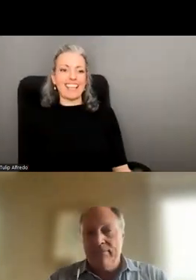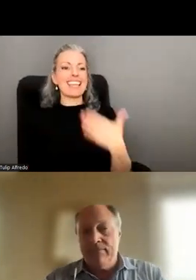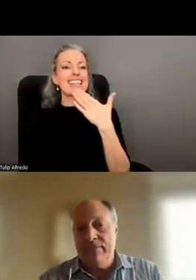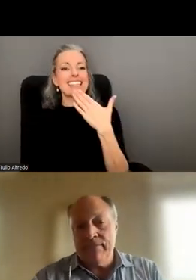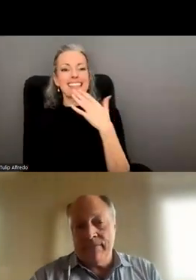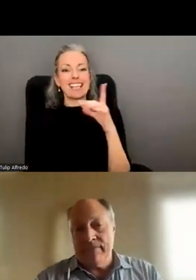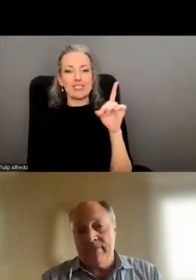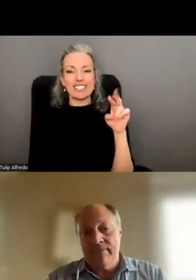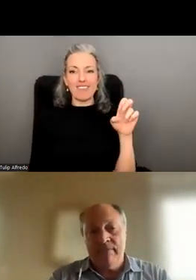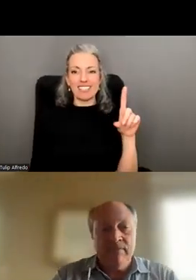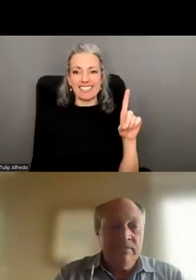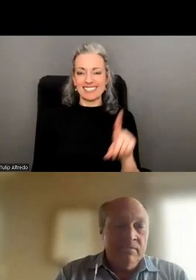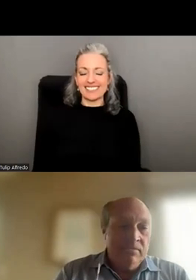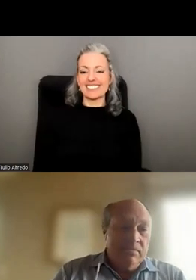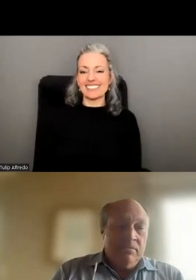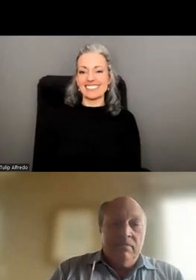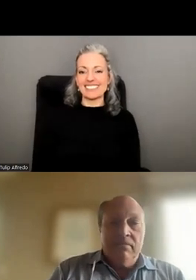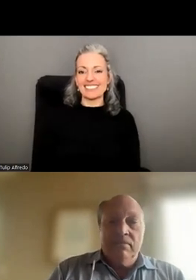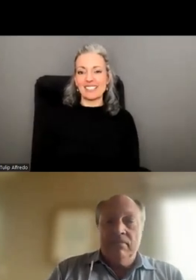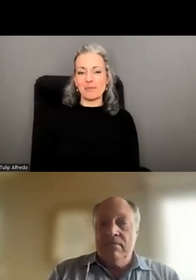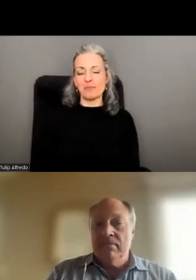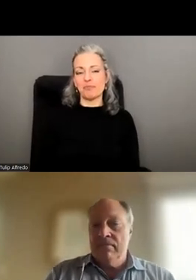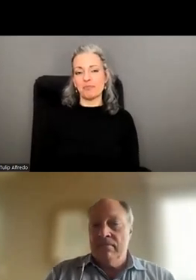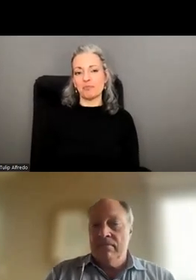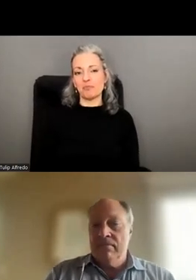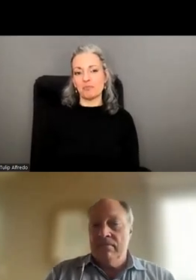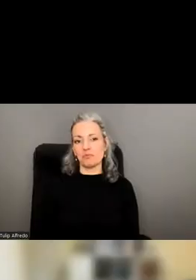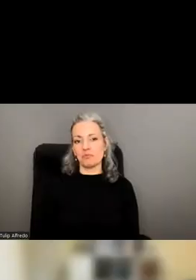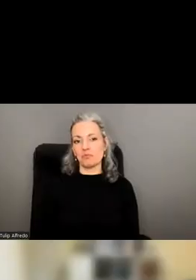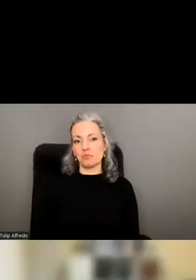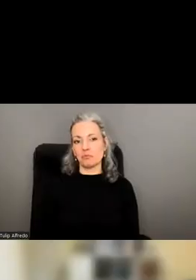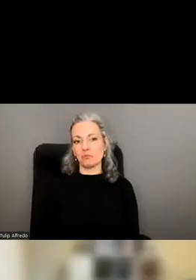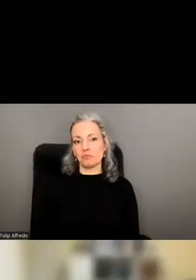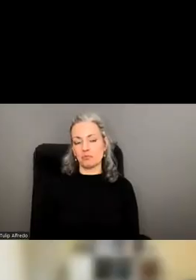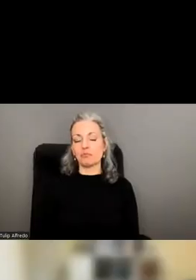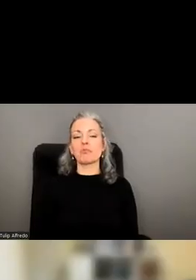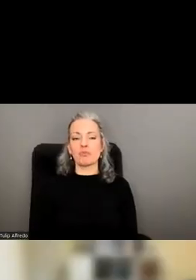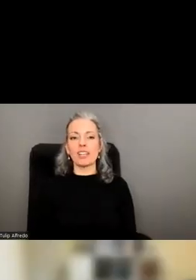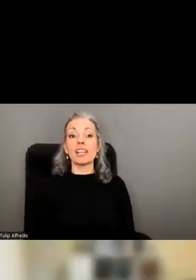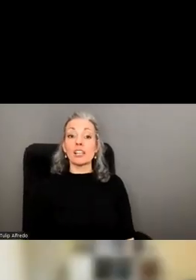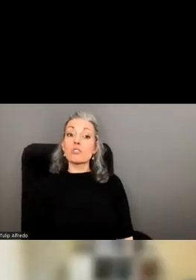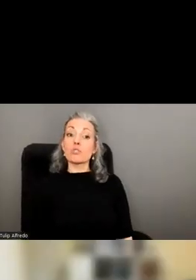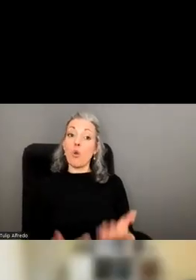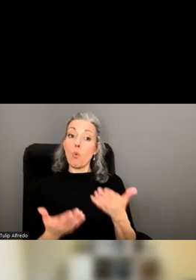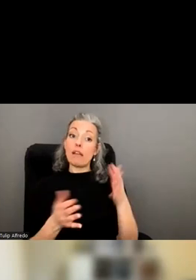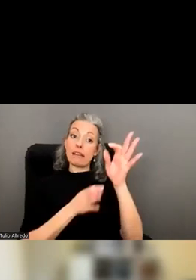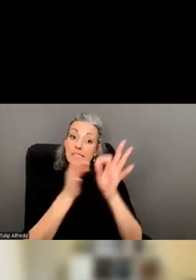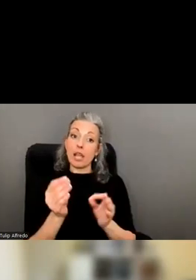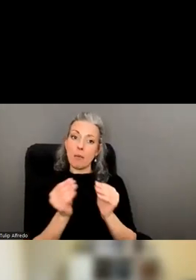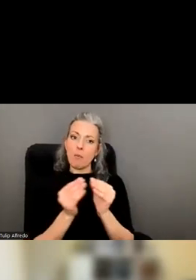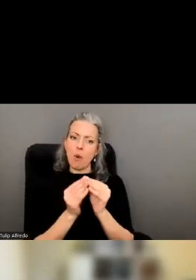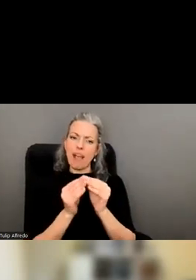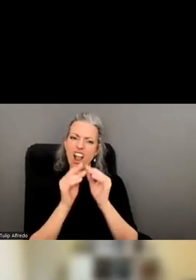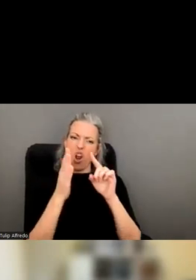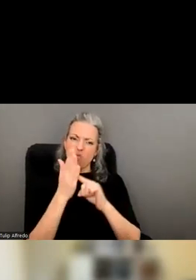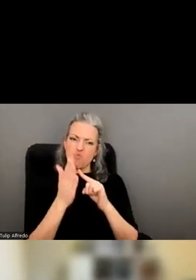David. We can move to the next slide if that's okay. Great. So we just wanted to explain a little bit about the research methodology.